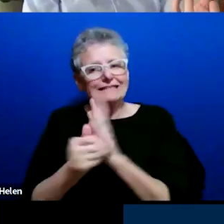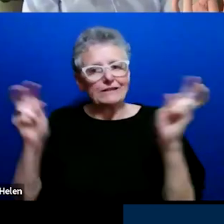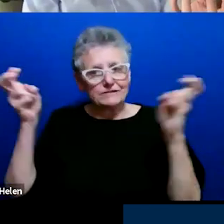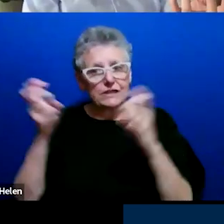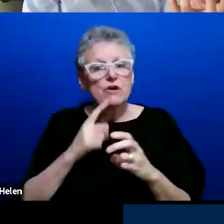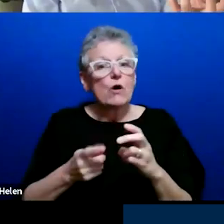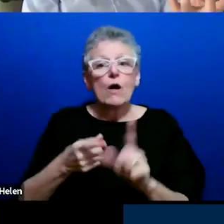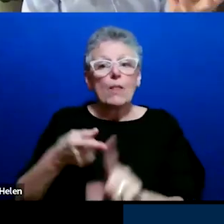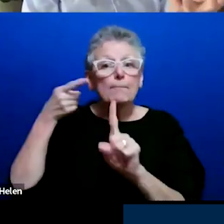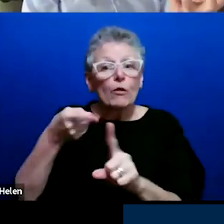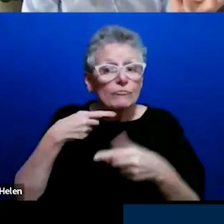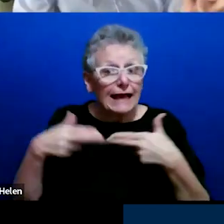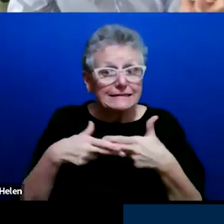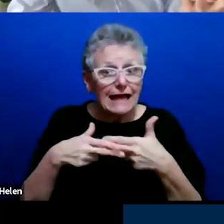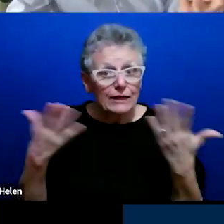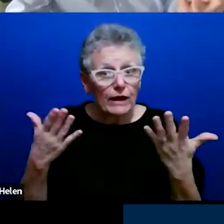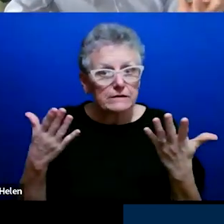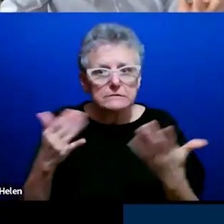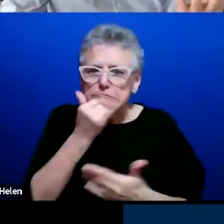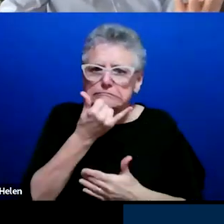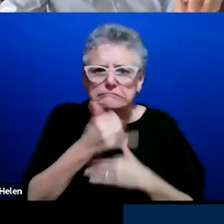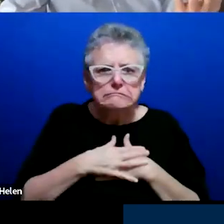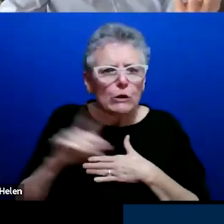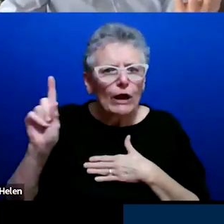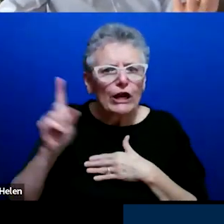of this slide is, here we go.